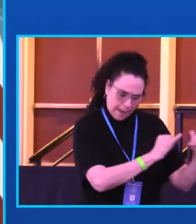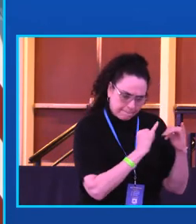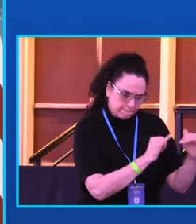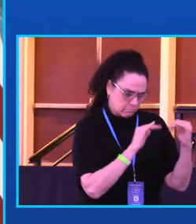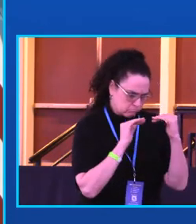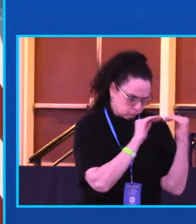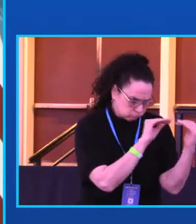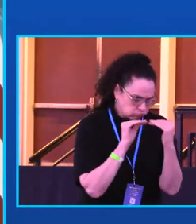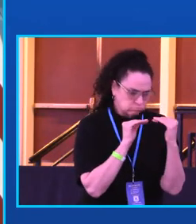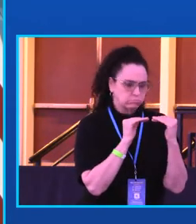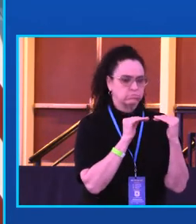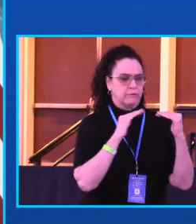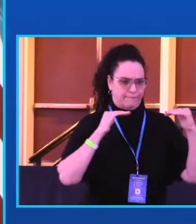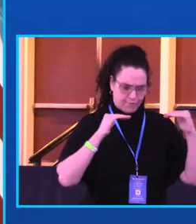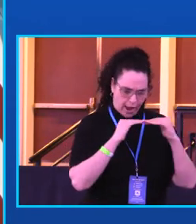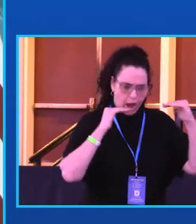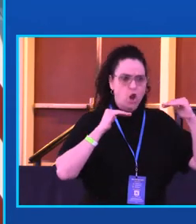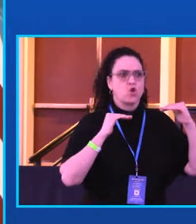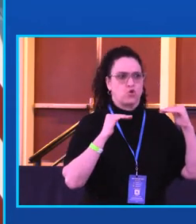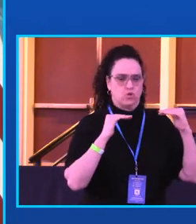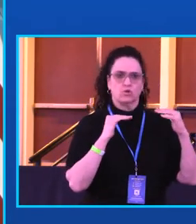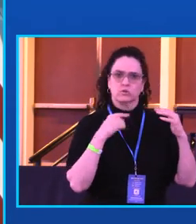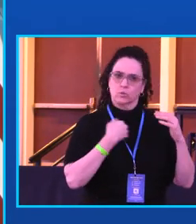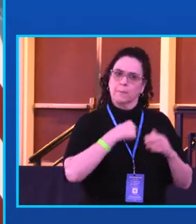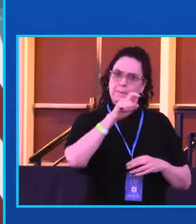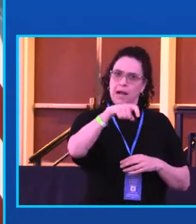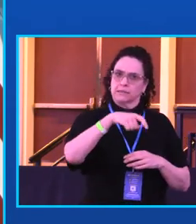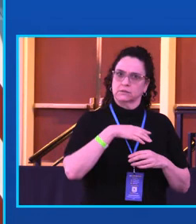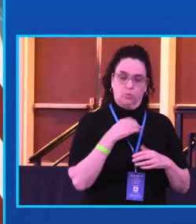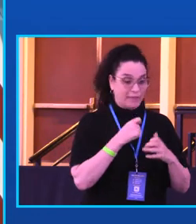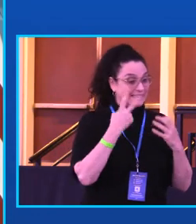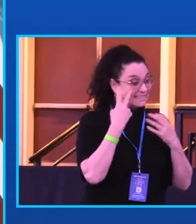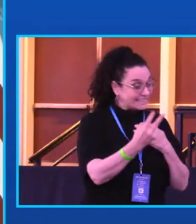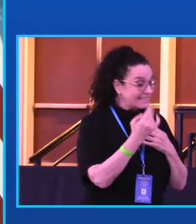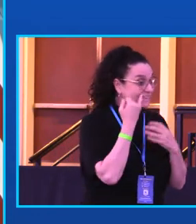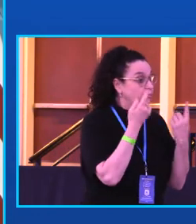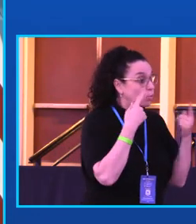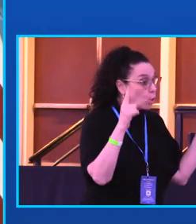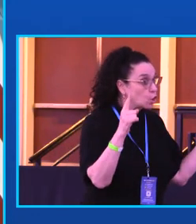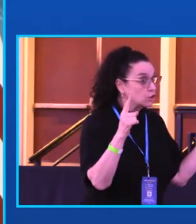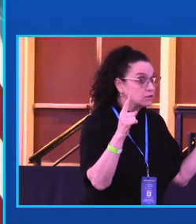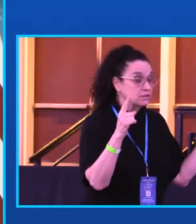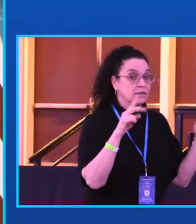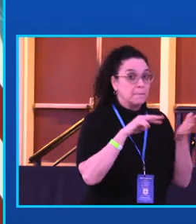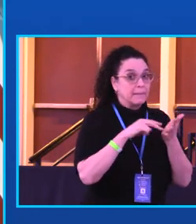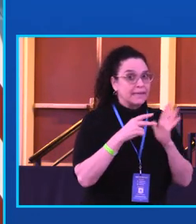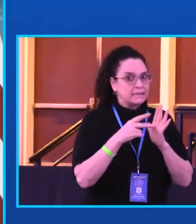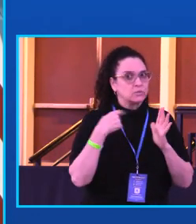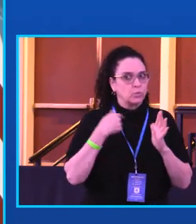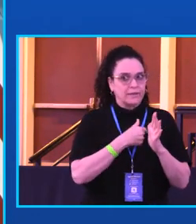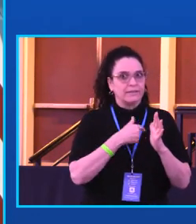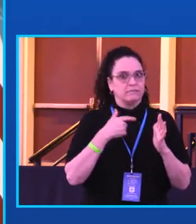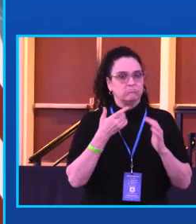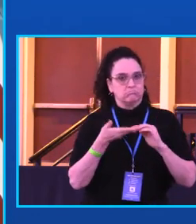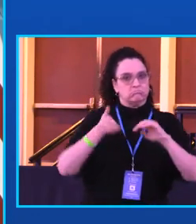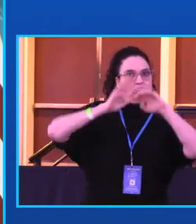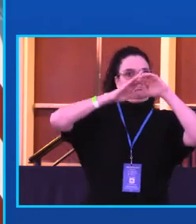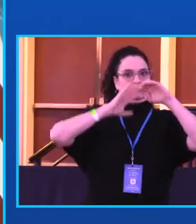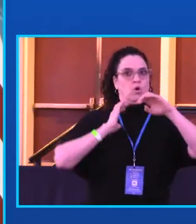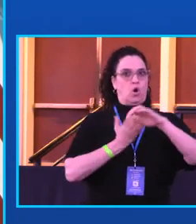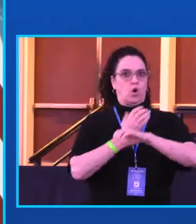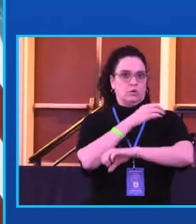and justice, we can see when it works, it possesses great strength.